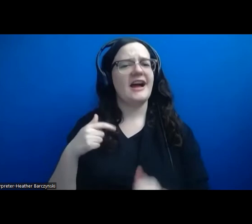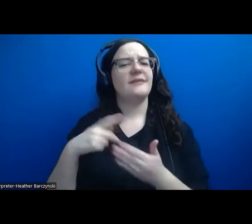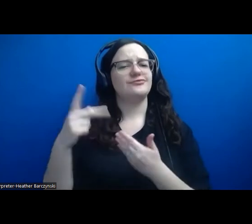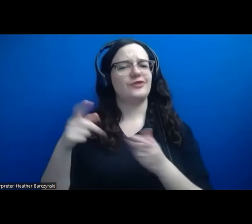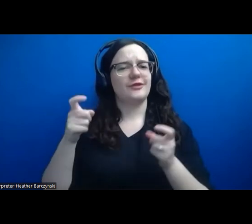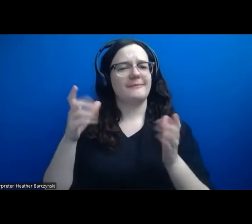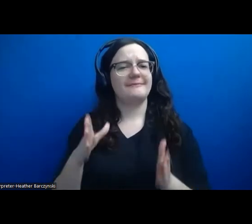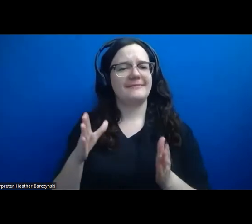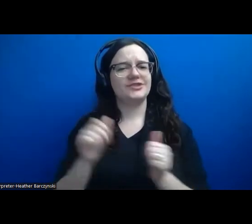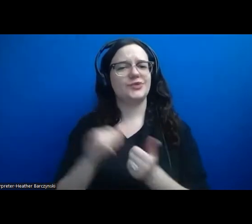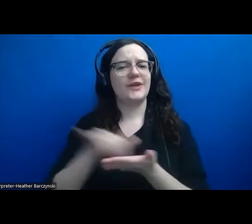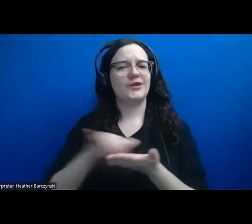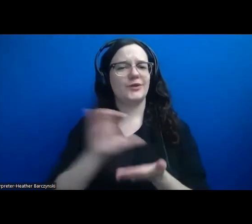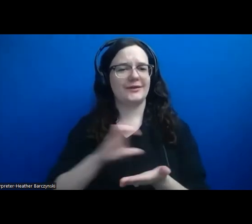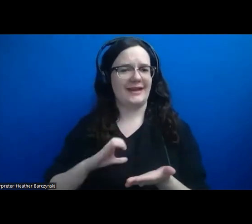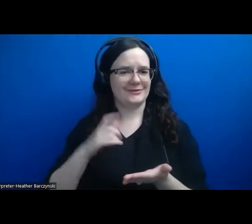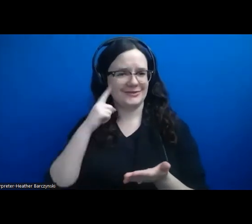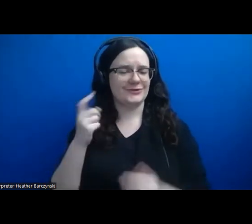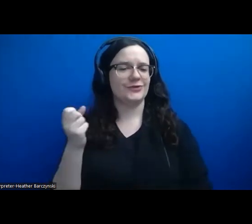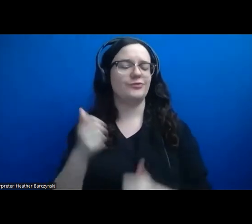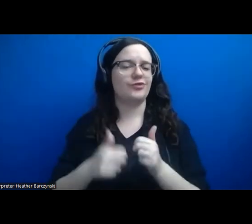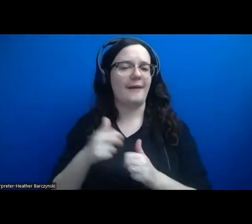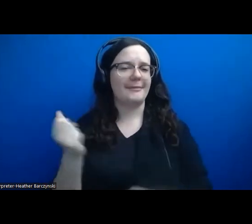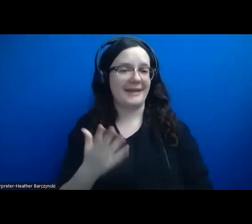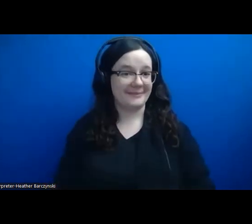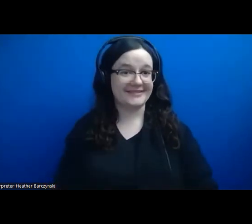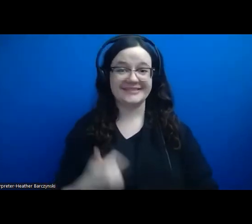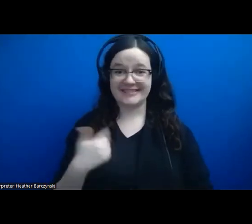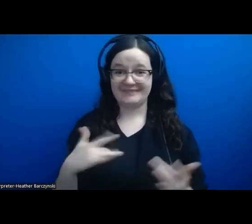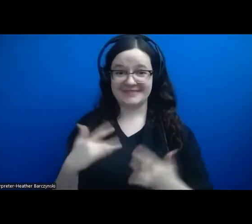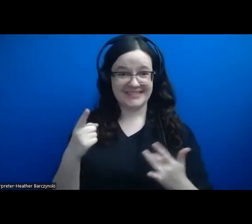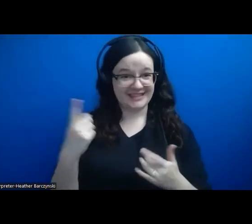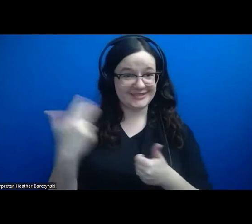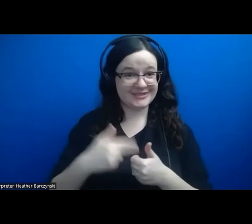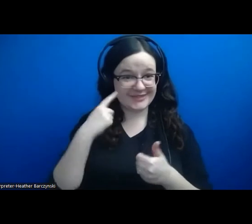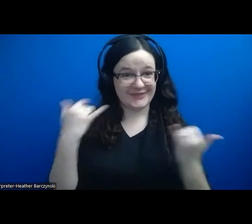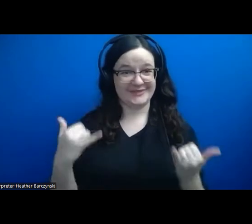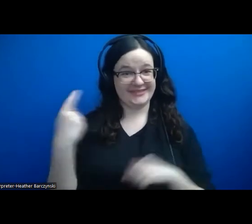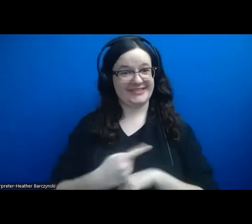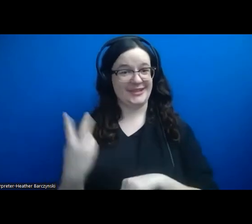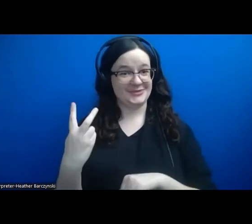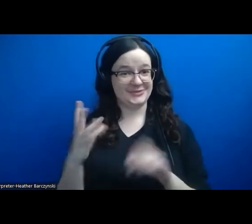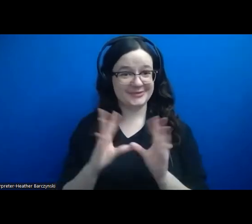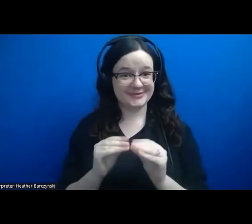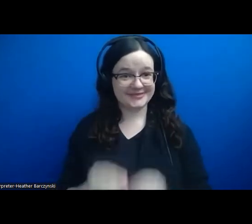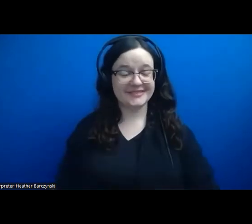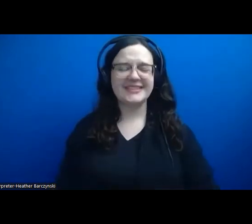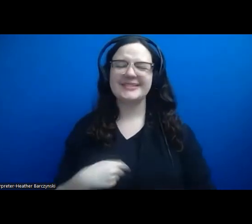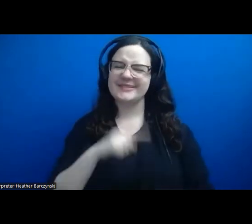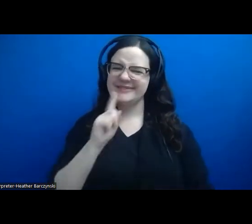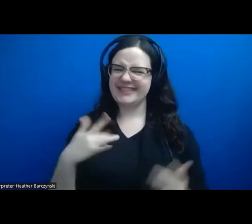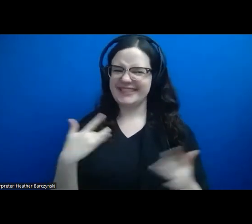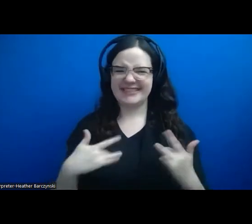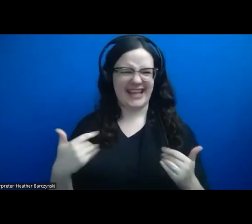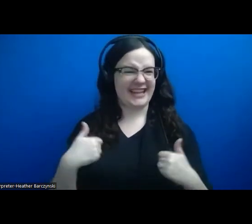Gambling. Very excited to have you all here joining us for day 2 of our conference. We are really excited. We have a lot of